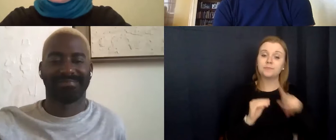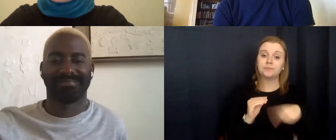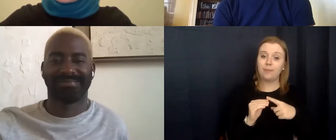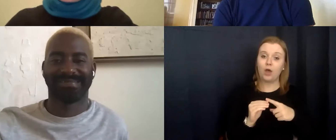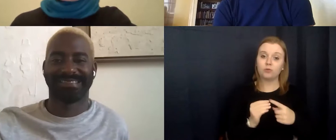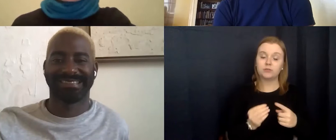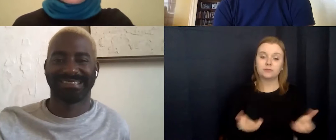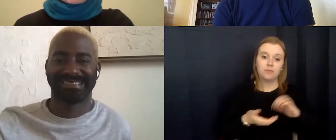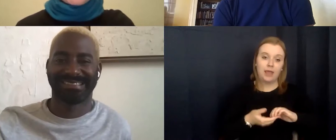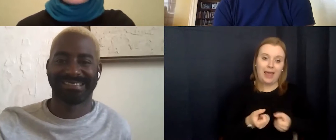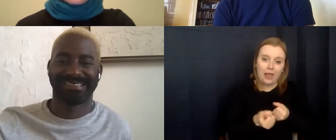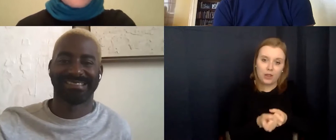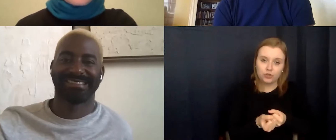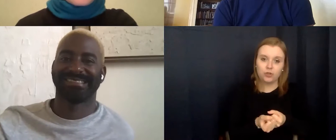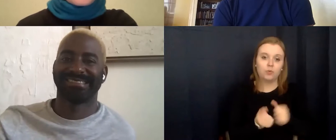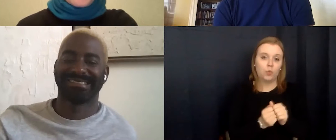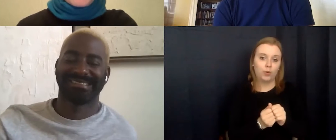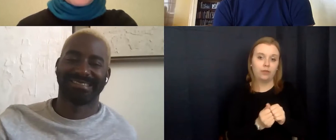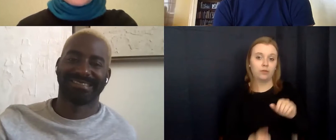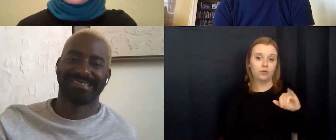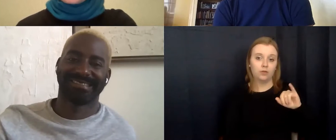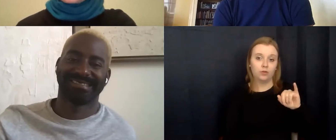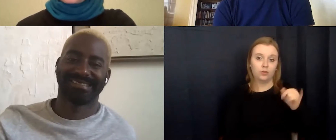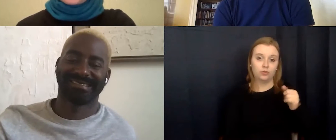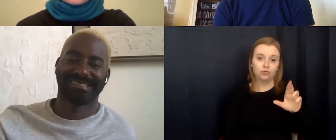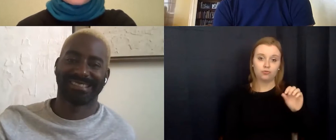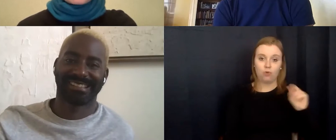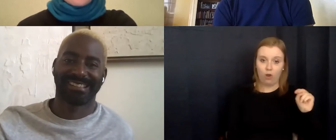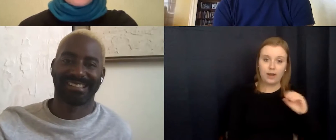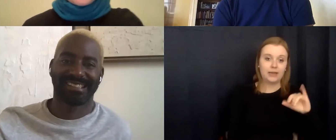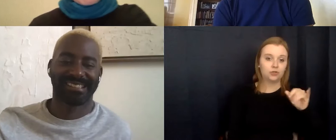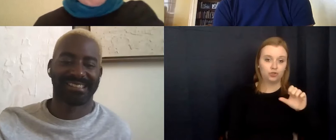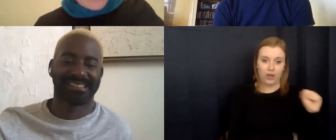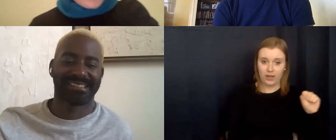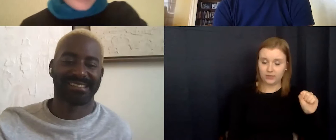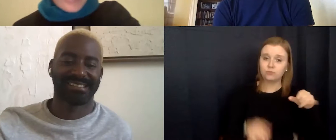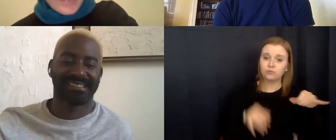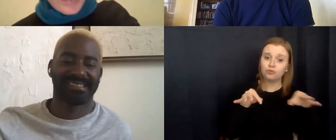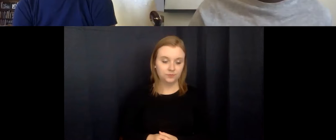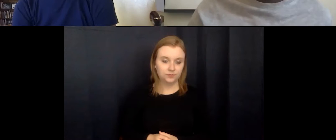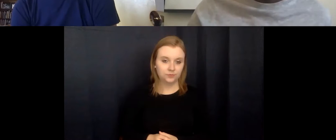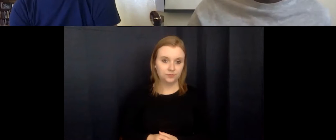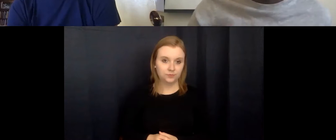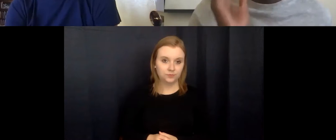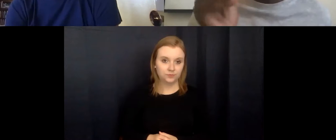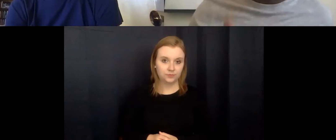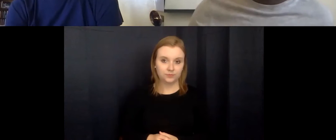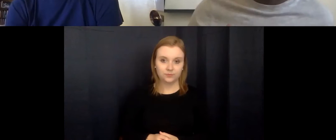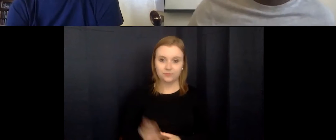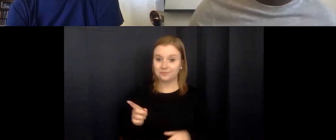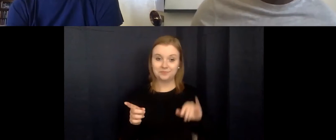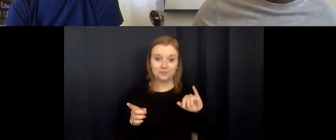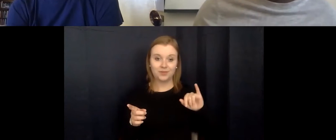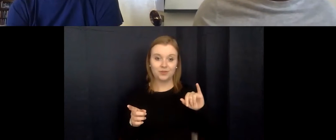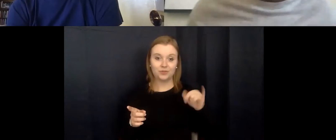and Jess, if you'd like to start by describing yourselves and introducing yourselves. Thank you. This is Jerron. I'm passing